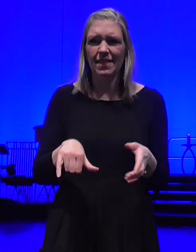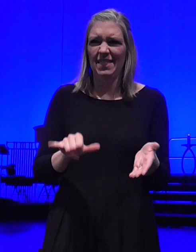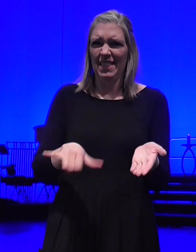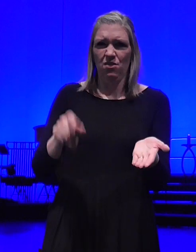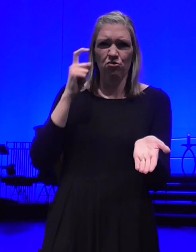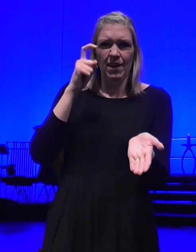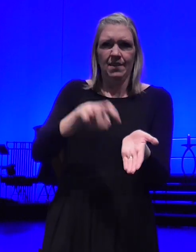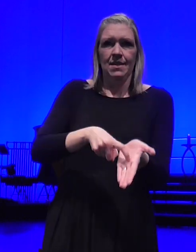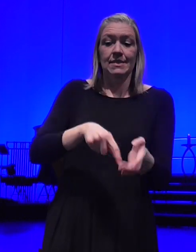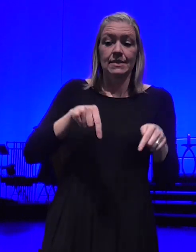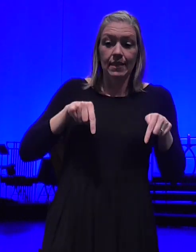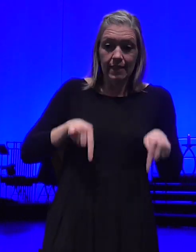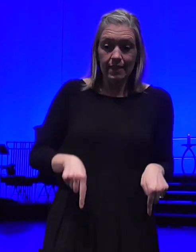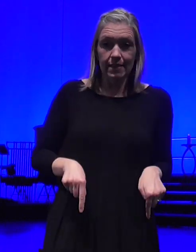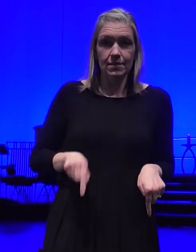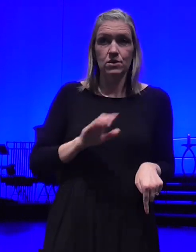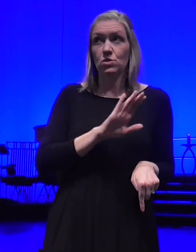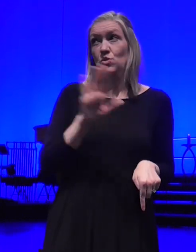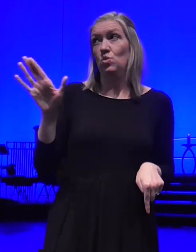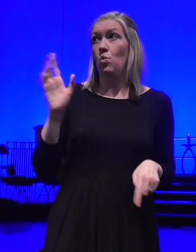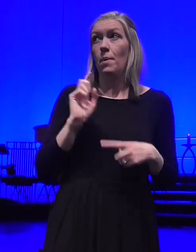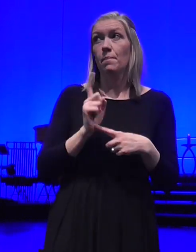recognizing this is your moment.